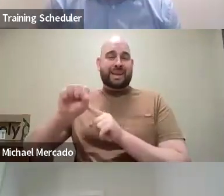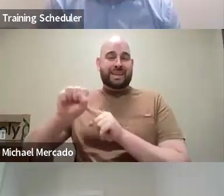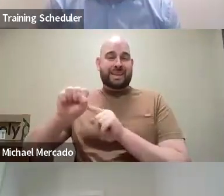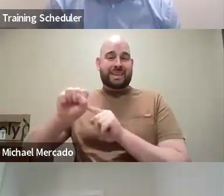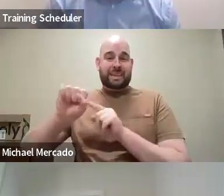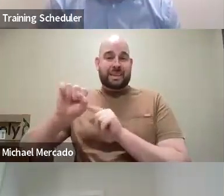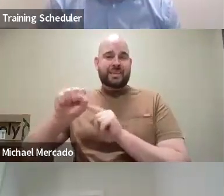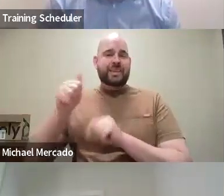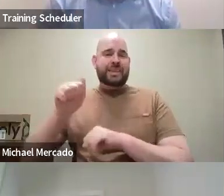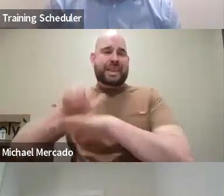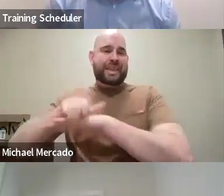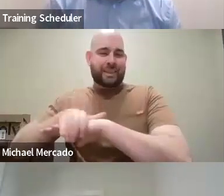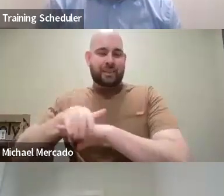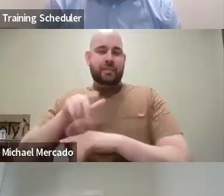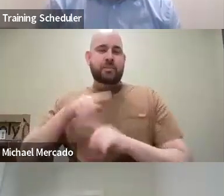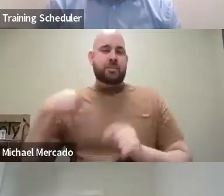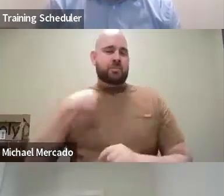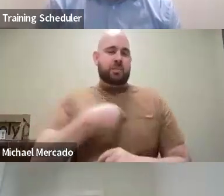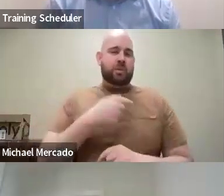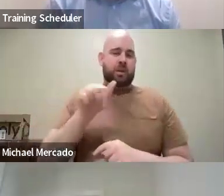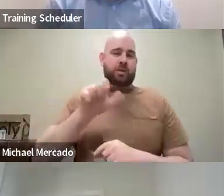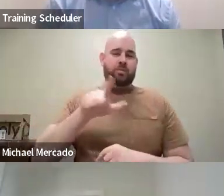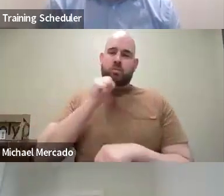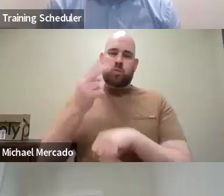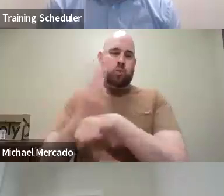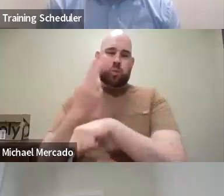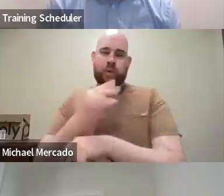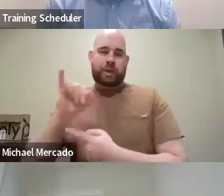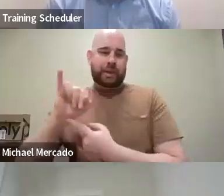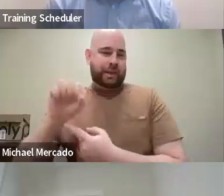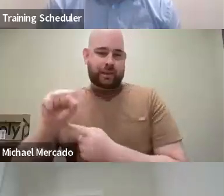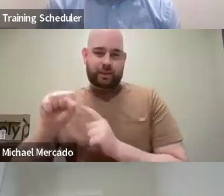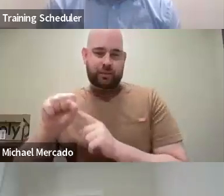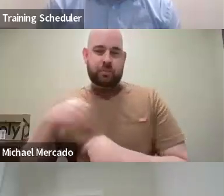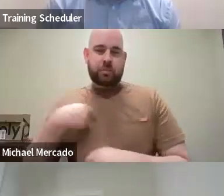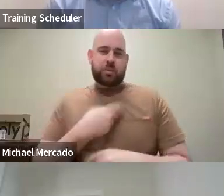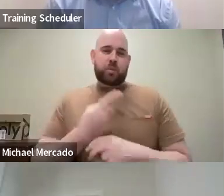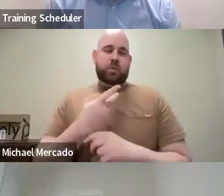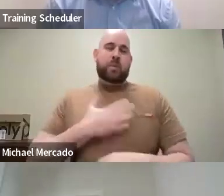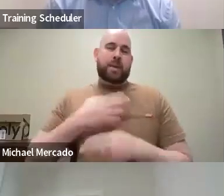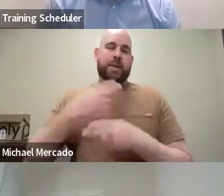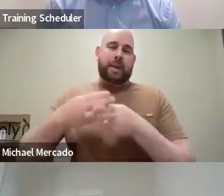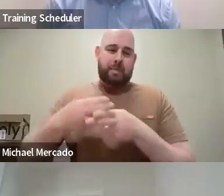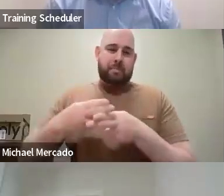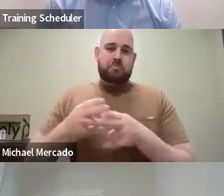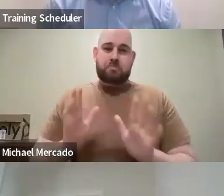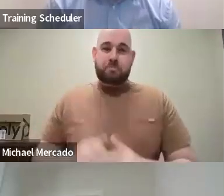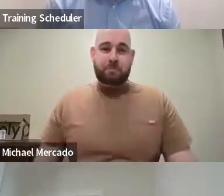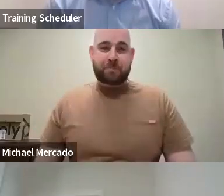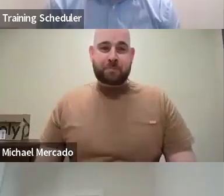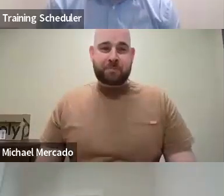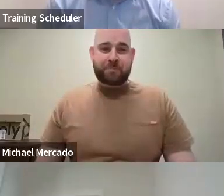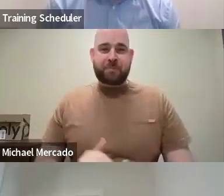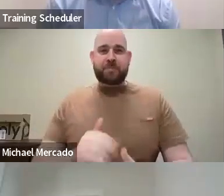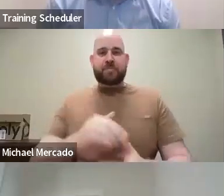and then you finger spell. So the word is English. American Sign Language does not use the word is, so